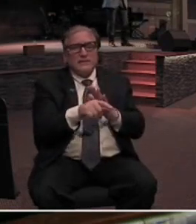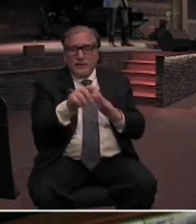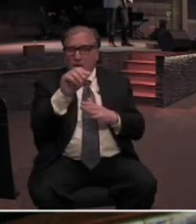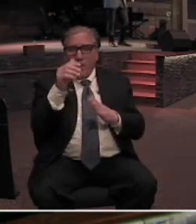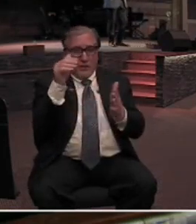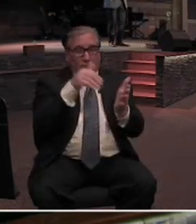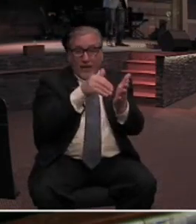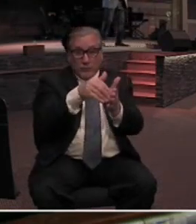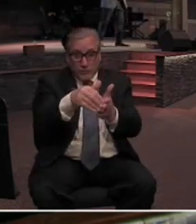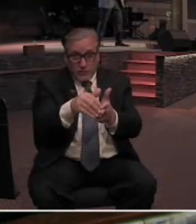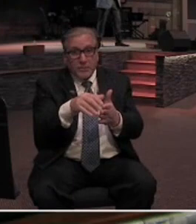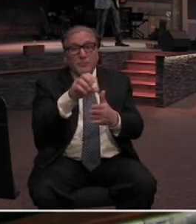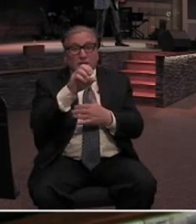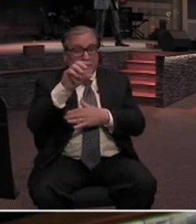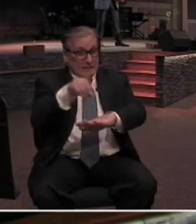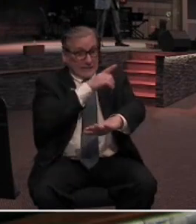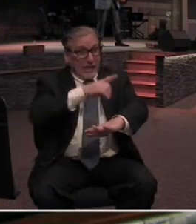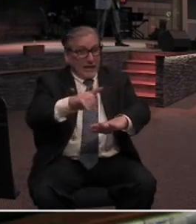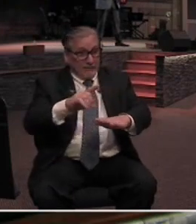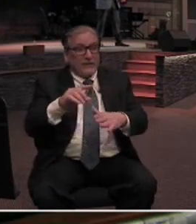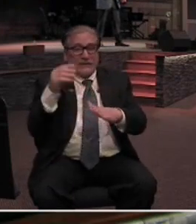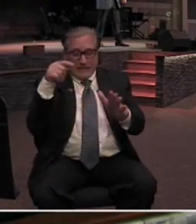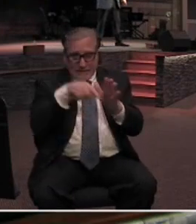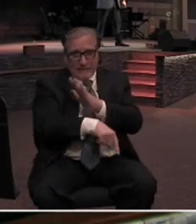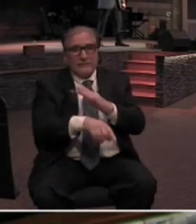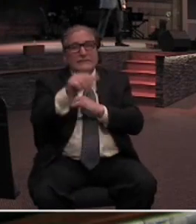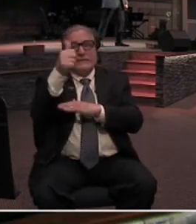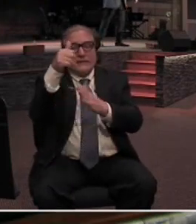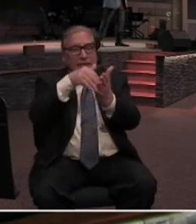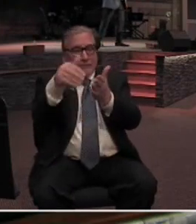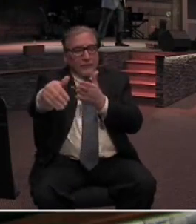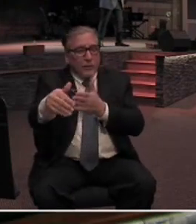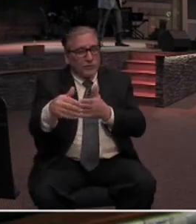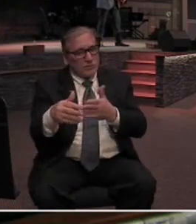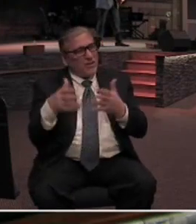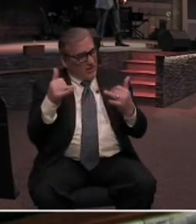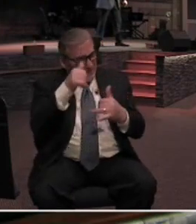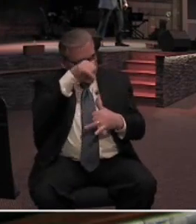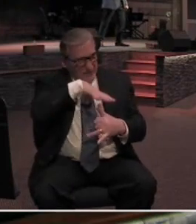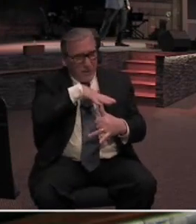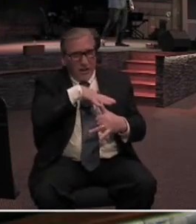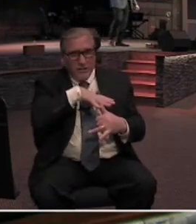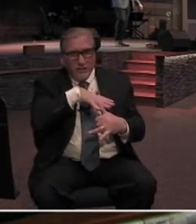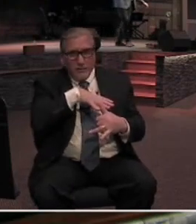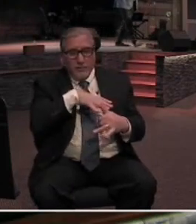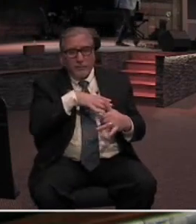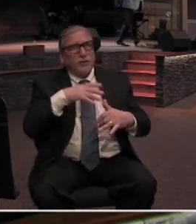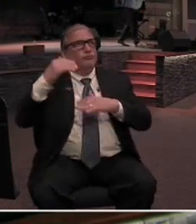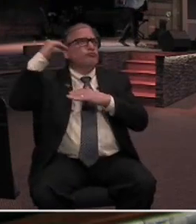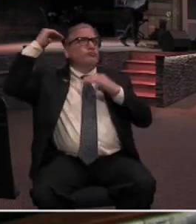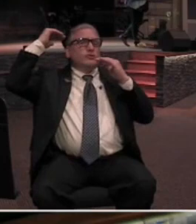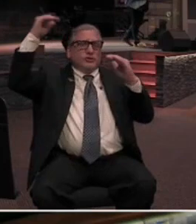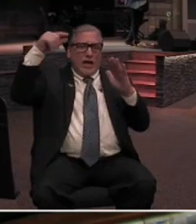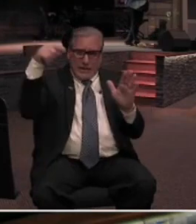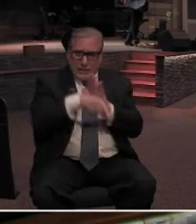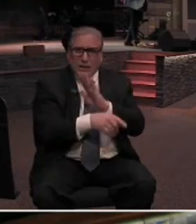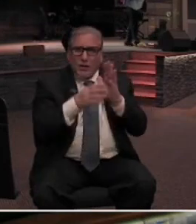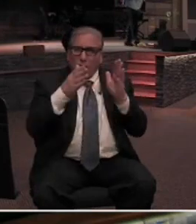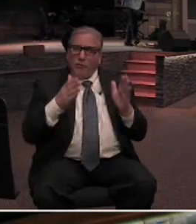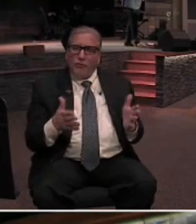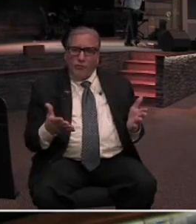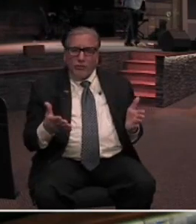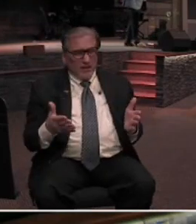That's this guy that you've just let come on over here. This is the giant slayer. 1 Samuel 21:12.